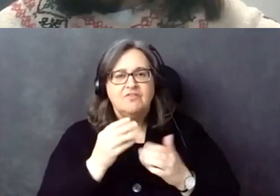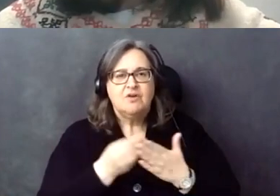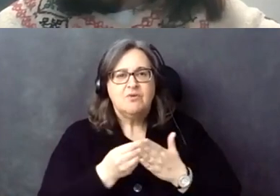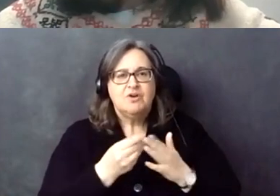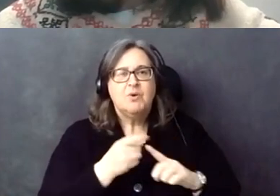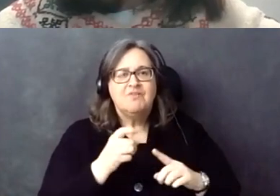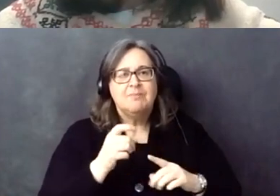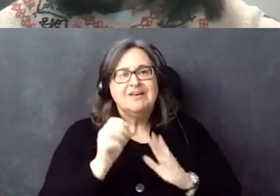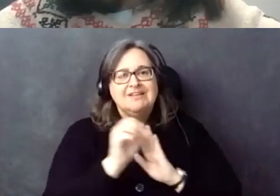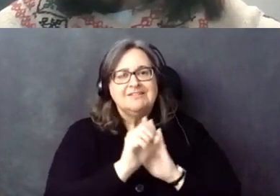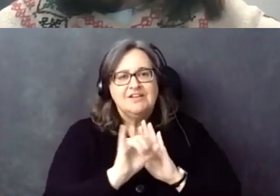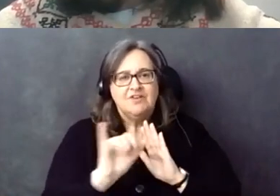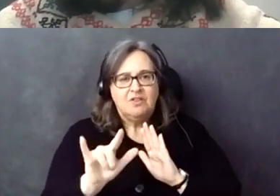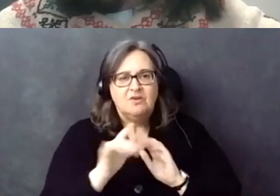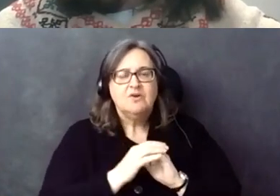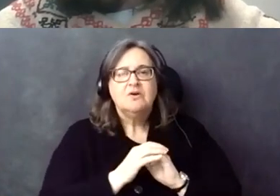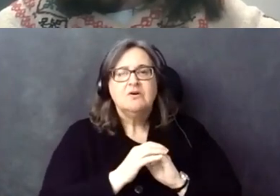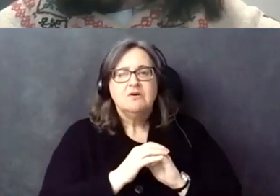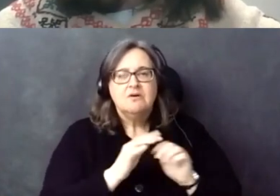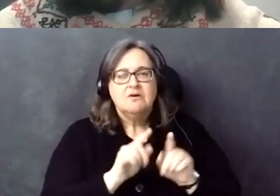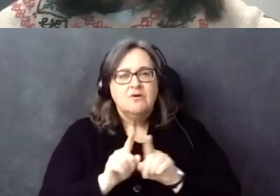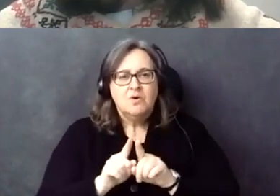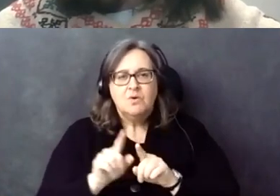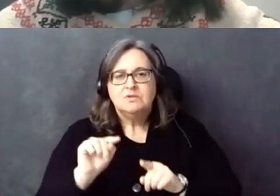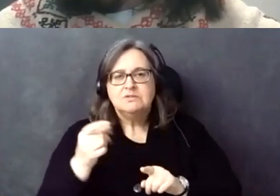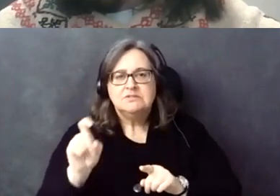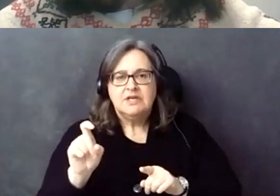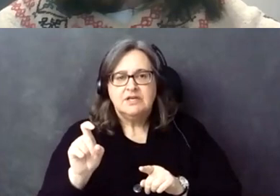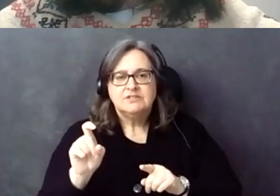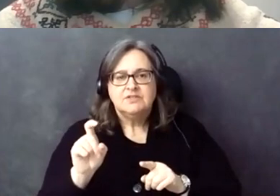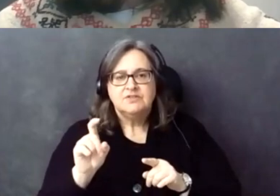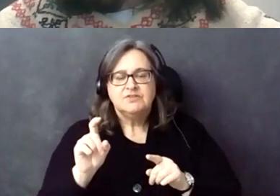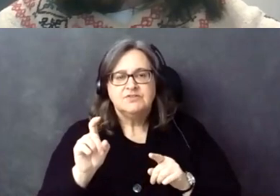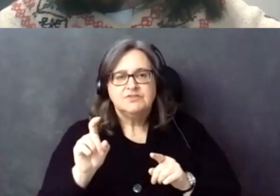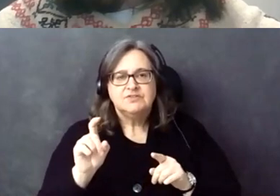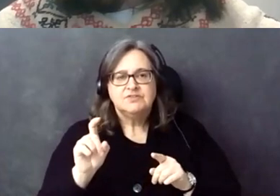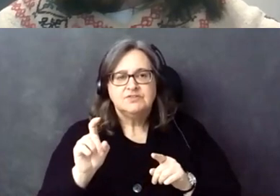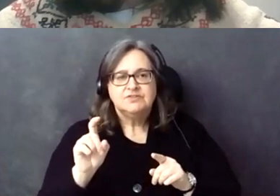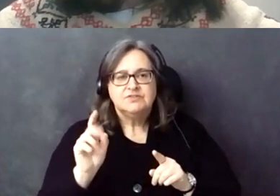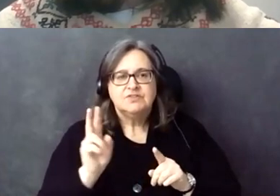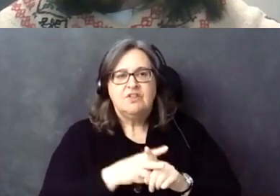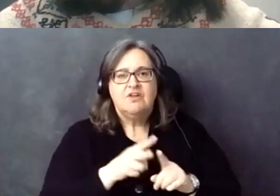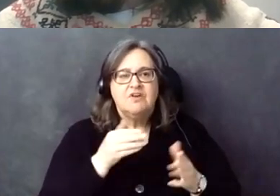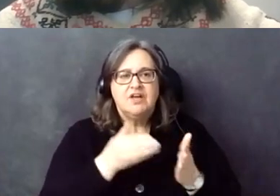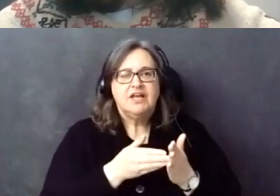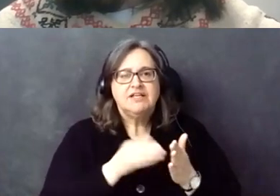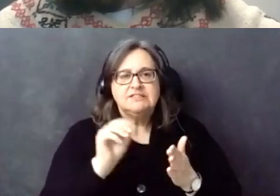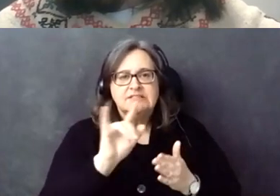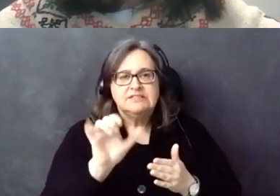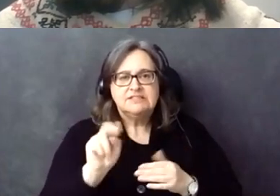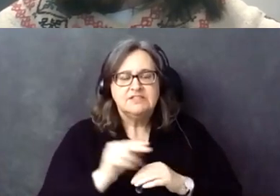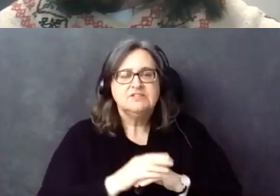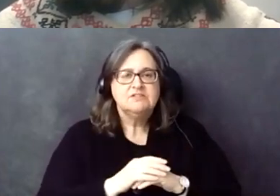state of Illinois, in addition to the taxes that are levied against the citizens, okay? And